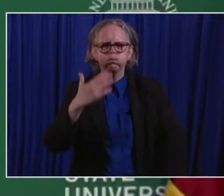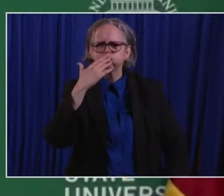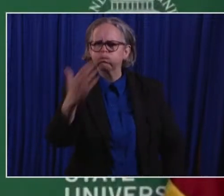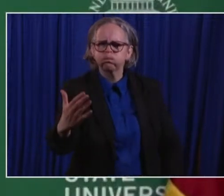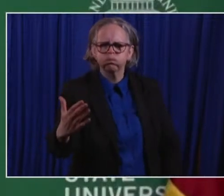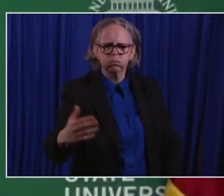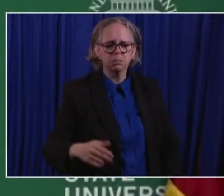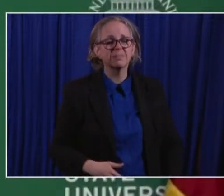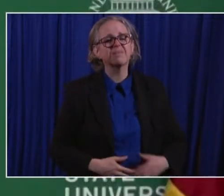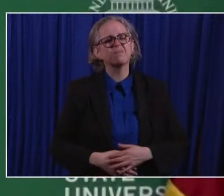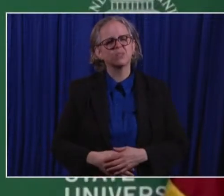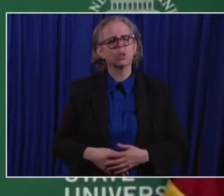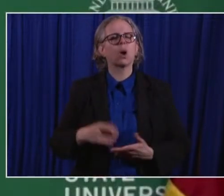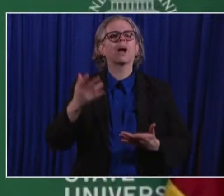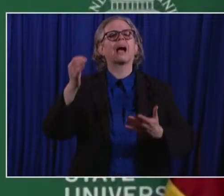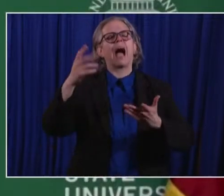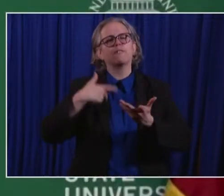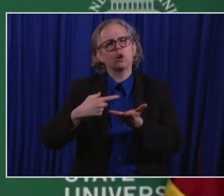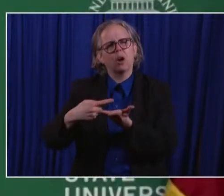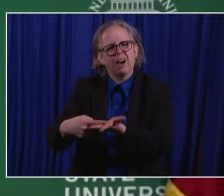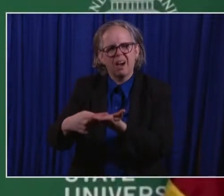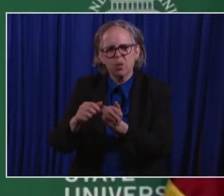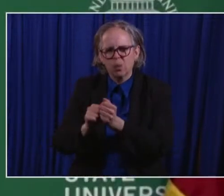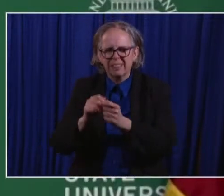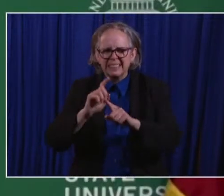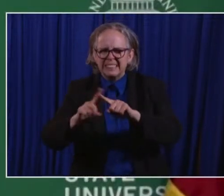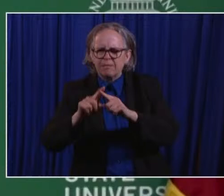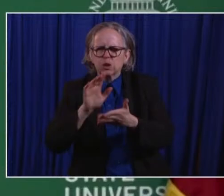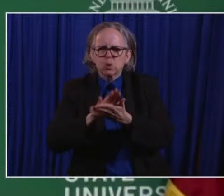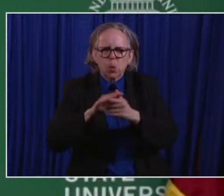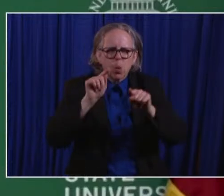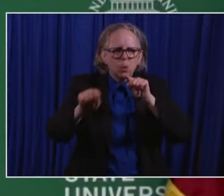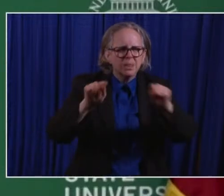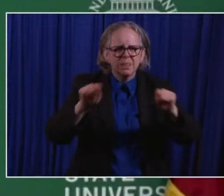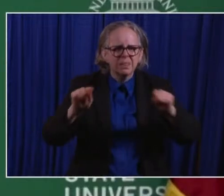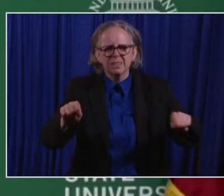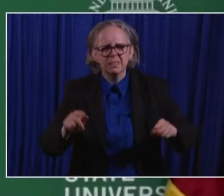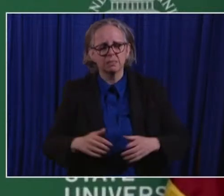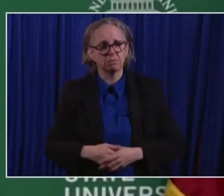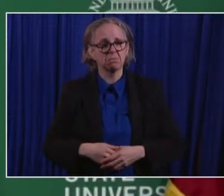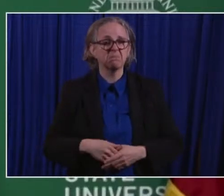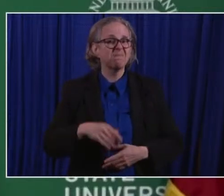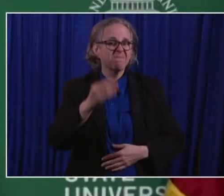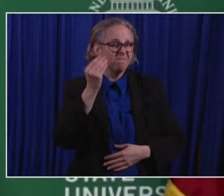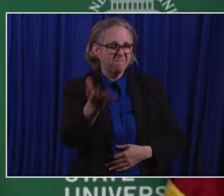talk to different CEOs. So we're open. I'm very open to